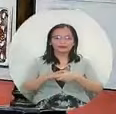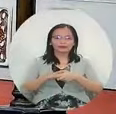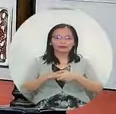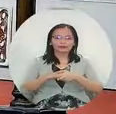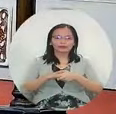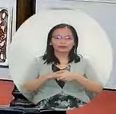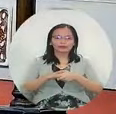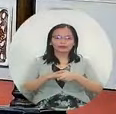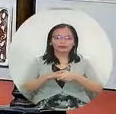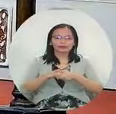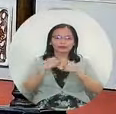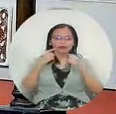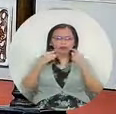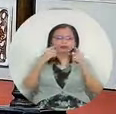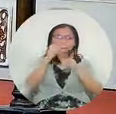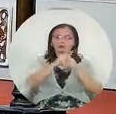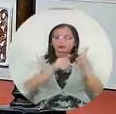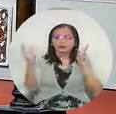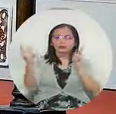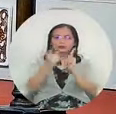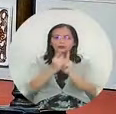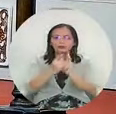Ma'am, hello, good morning.